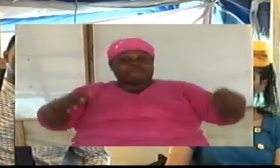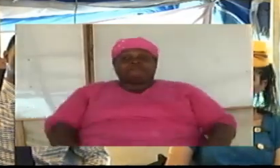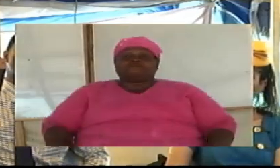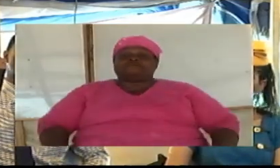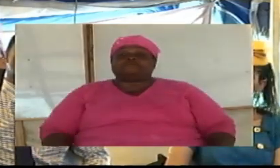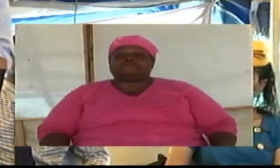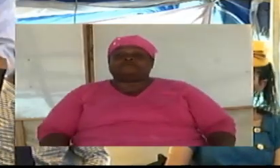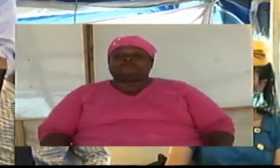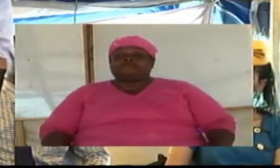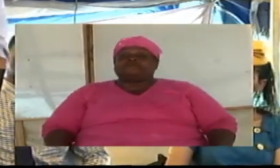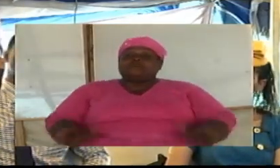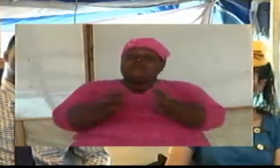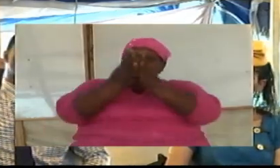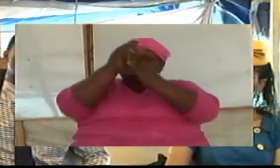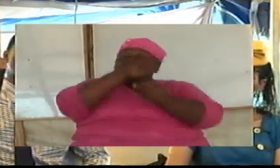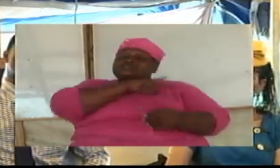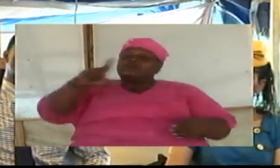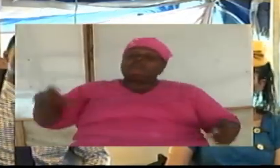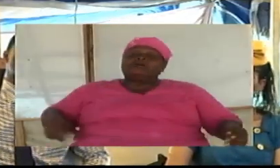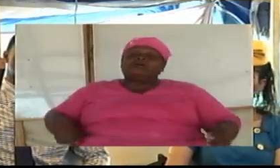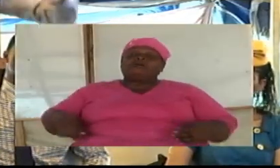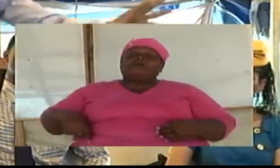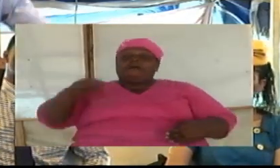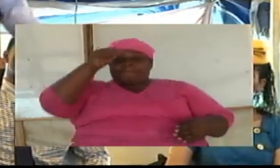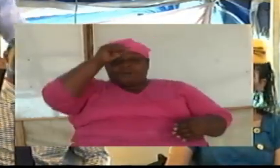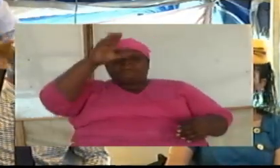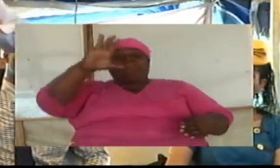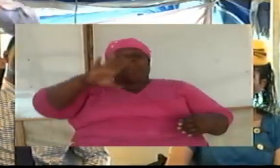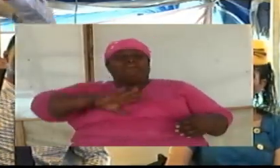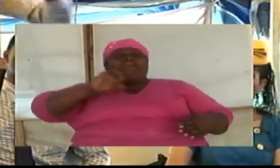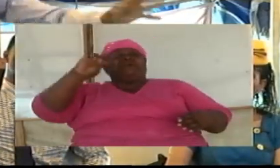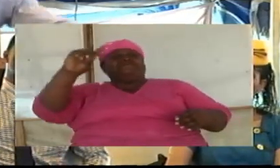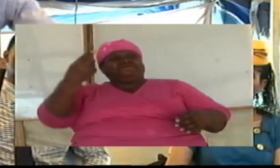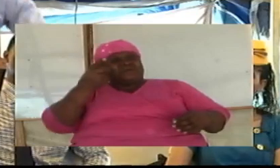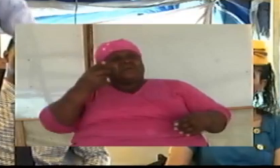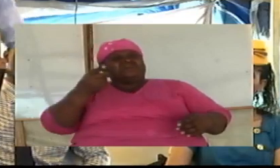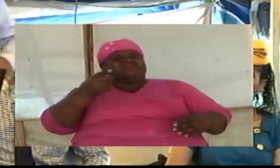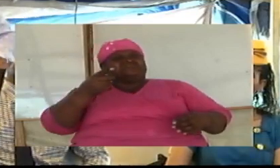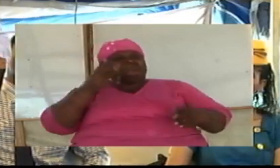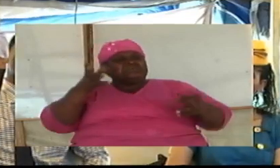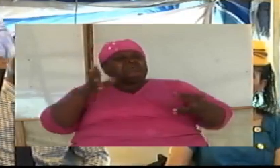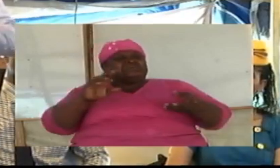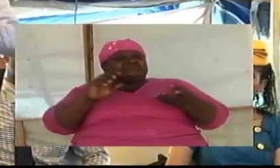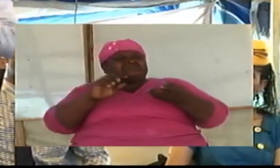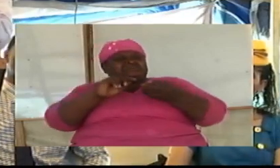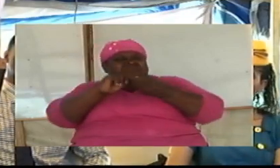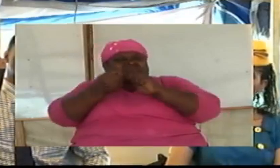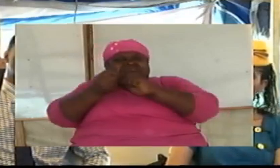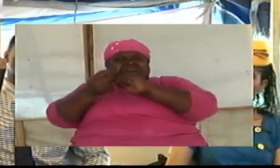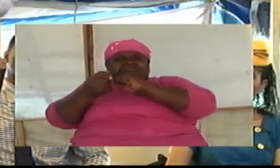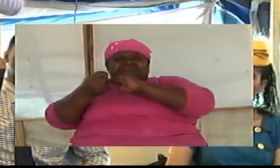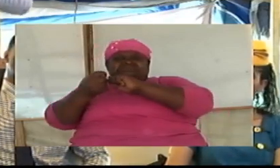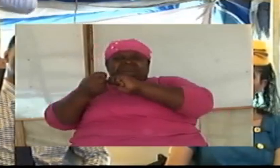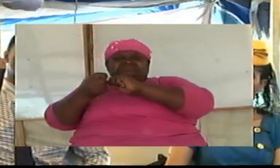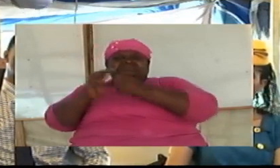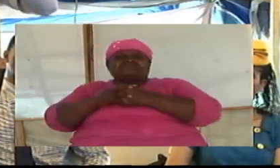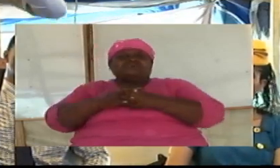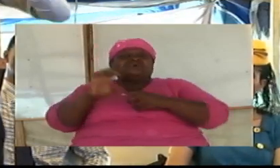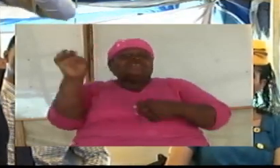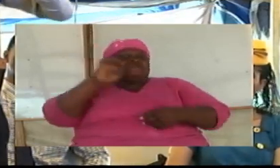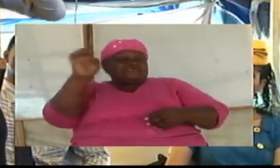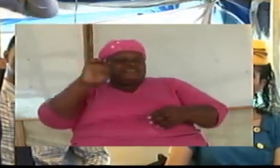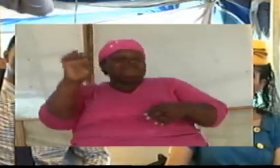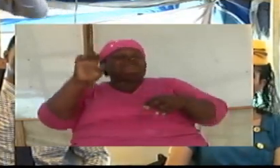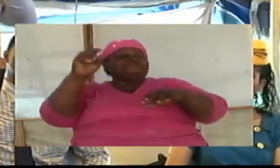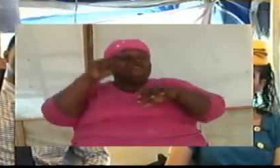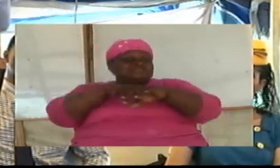Hallelujah. Praise the Lord Jesus. But men's priority, it's twisted. Praise the Lord Jesus. You see, Easter is a time when we